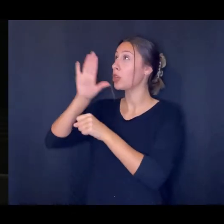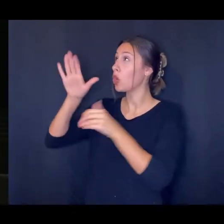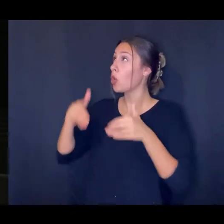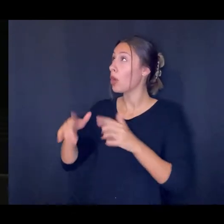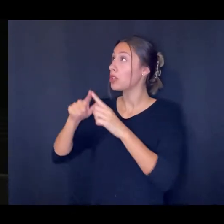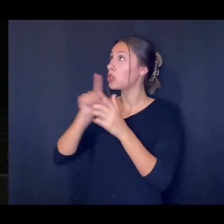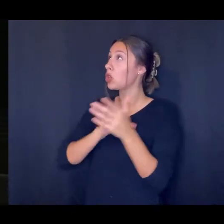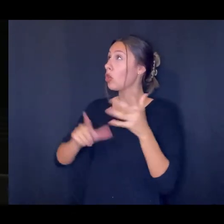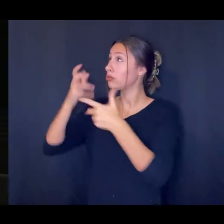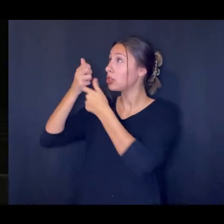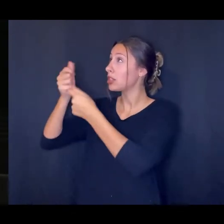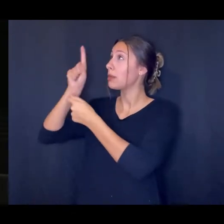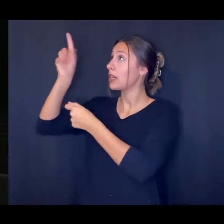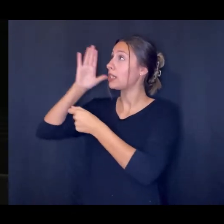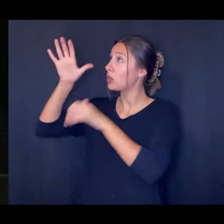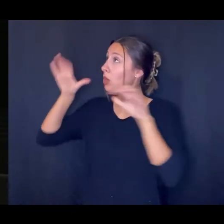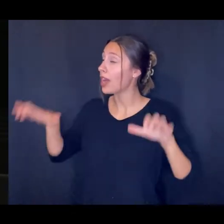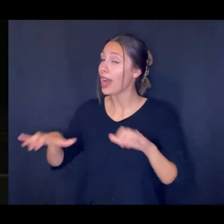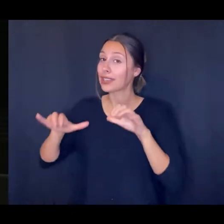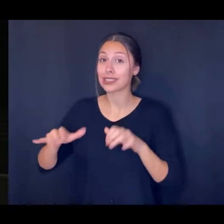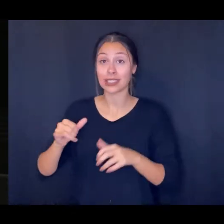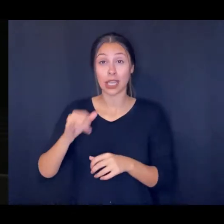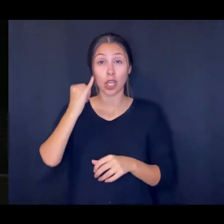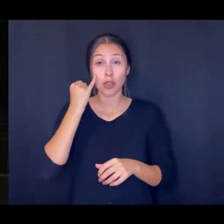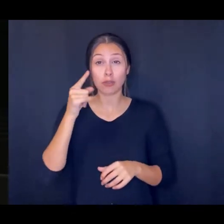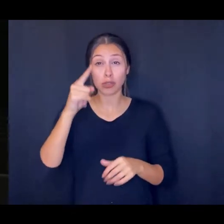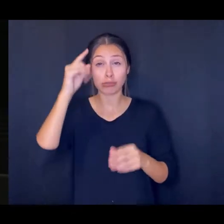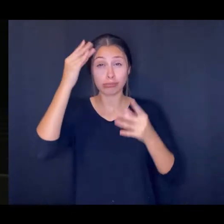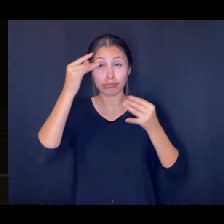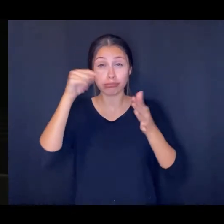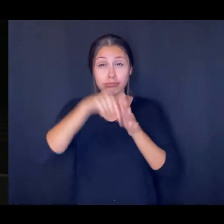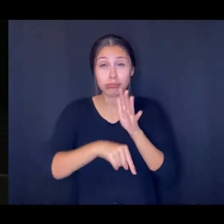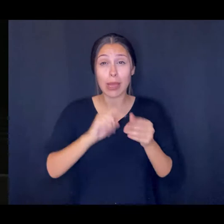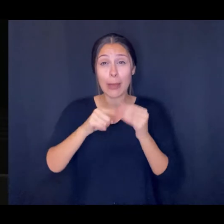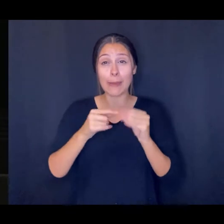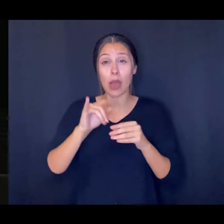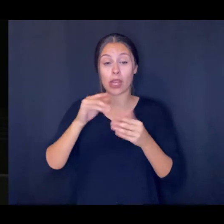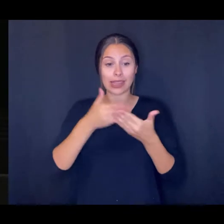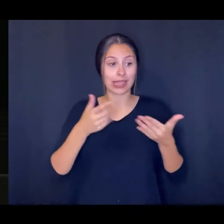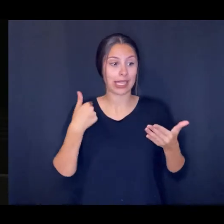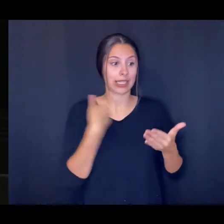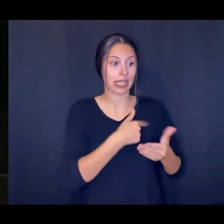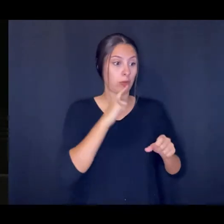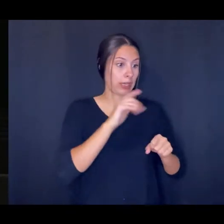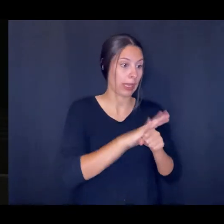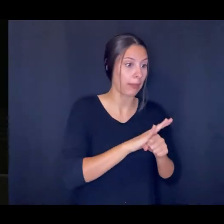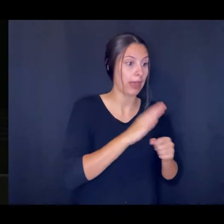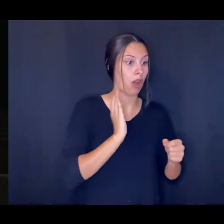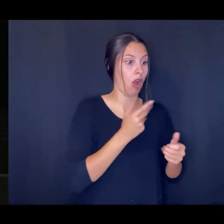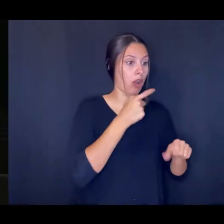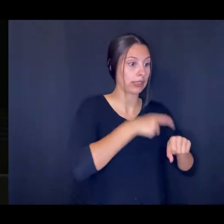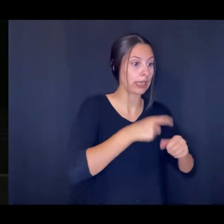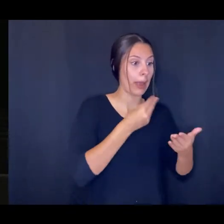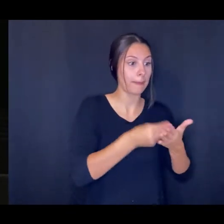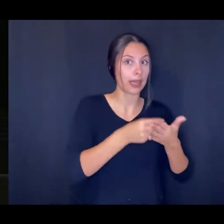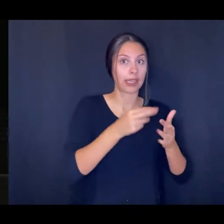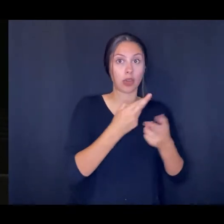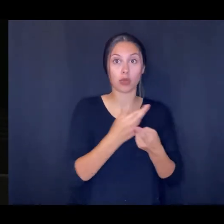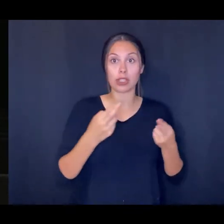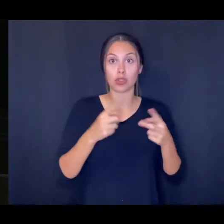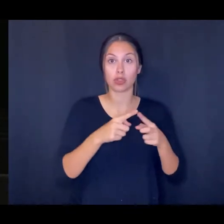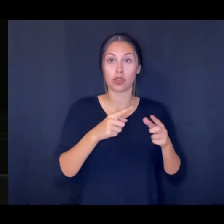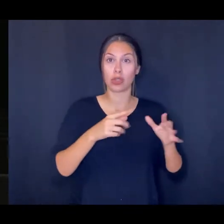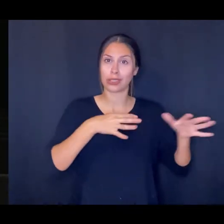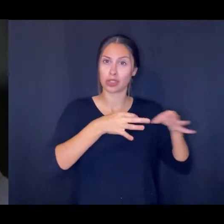Lord, trust in Him, and He will act. If we really think about it, the things that we commit our time, money, and resources